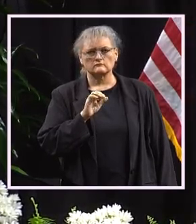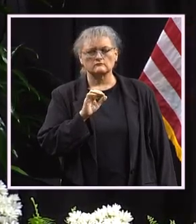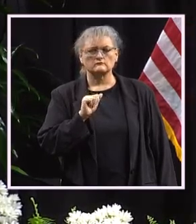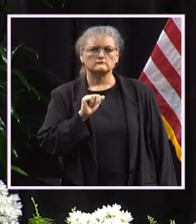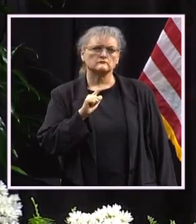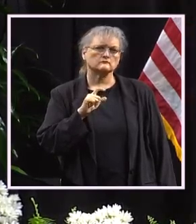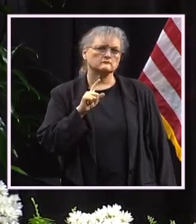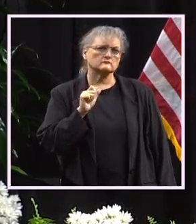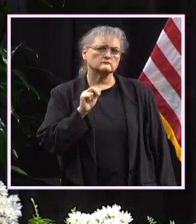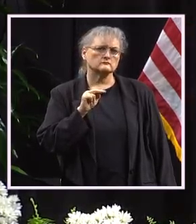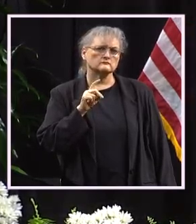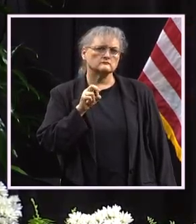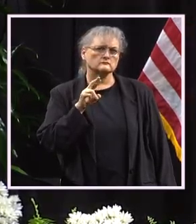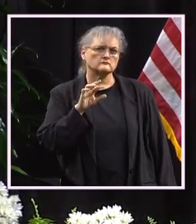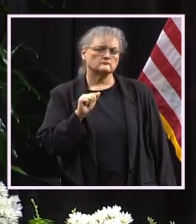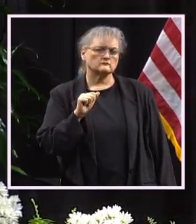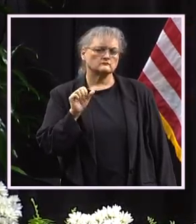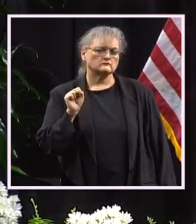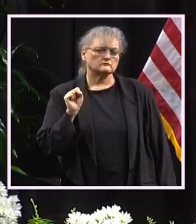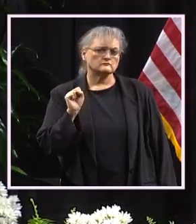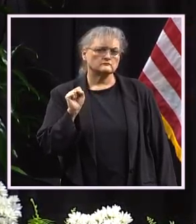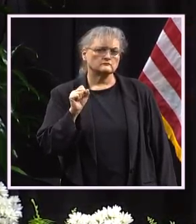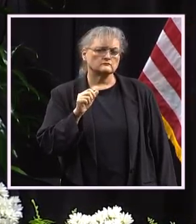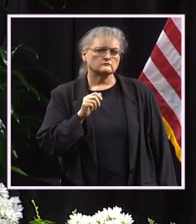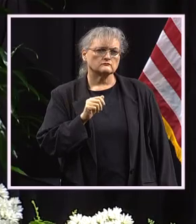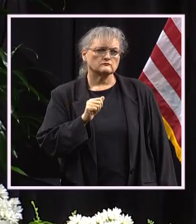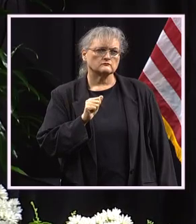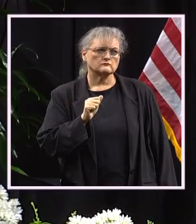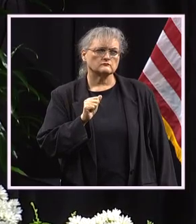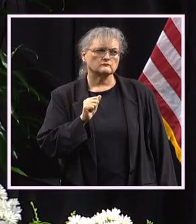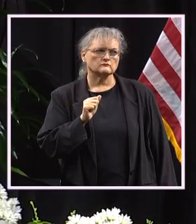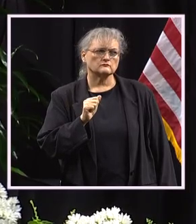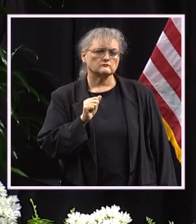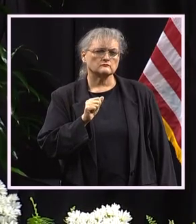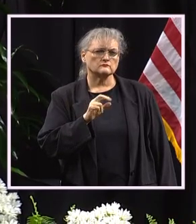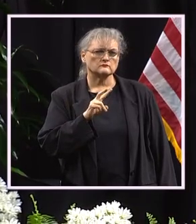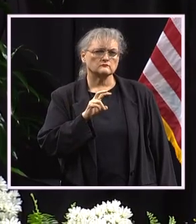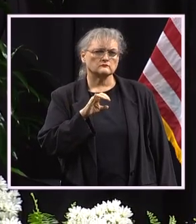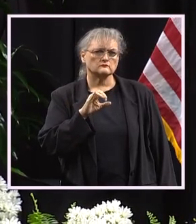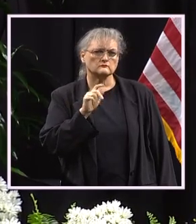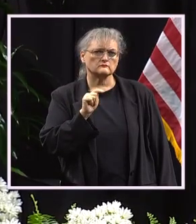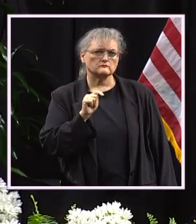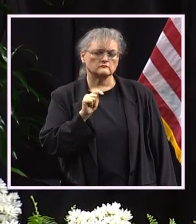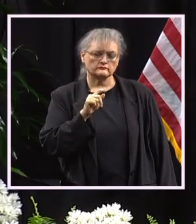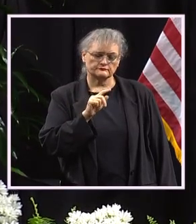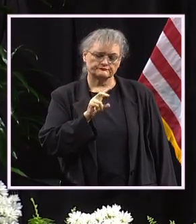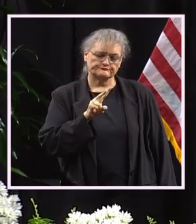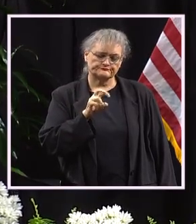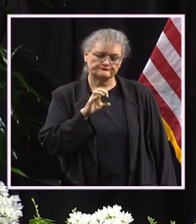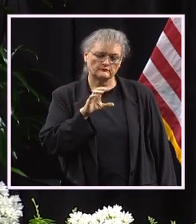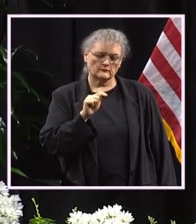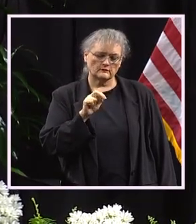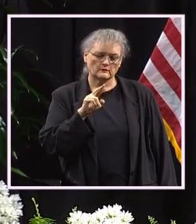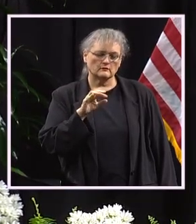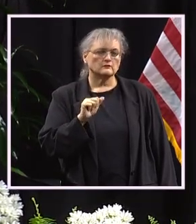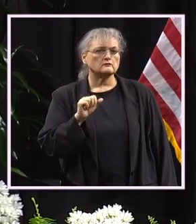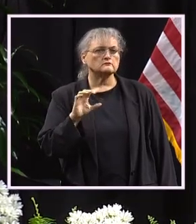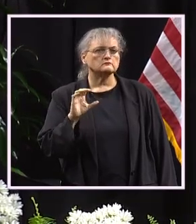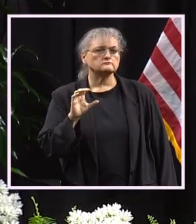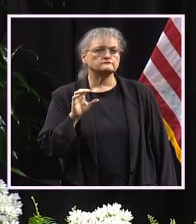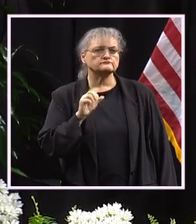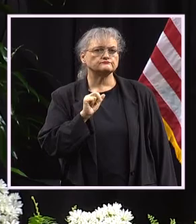Alexandra Jewel Stevens, magna cum laude. Victoria Campos. Anthony Vasquez Munoz.